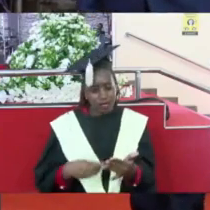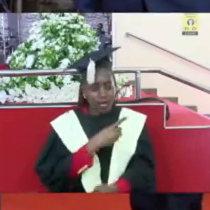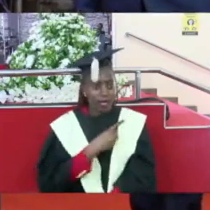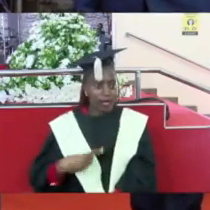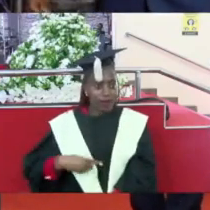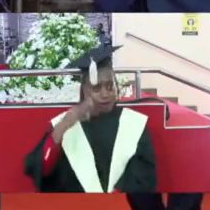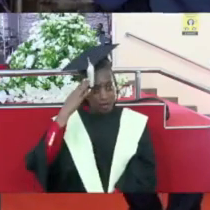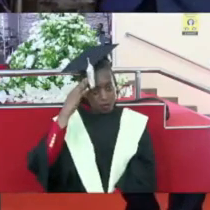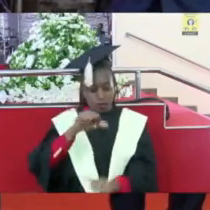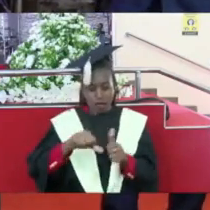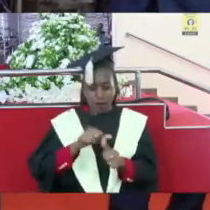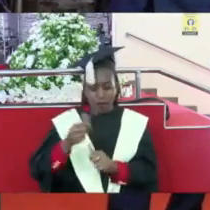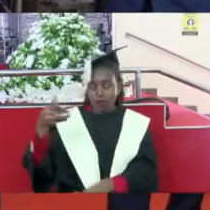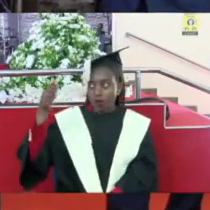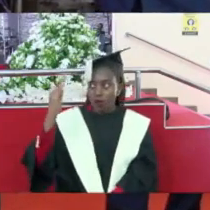God's mercy.